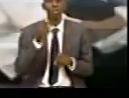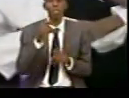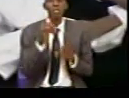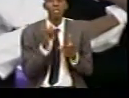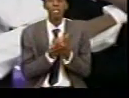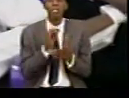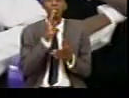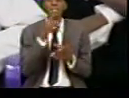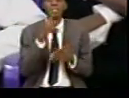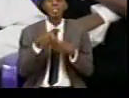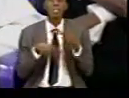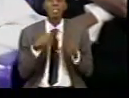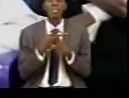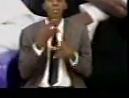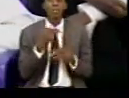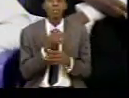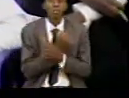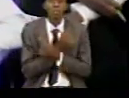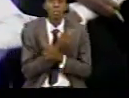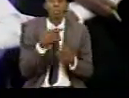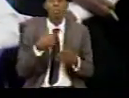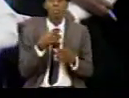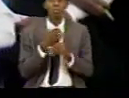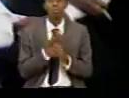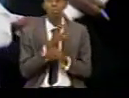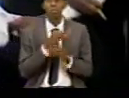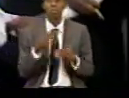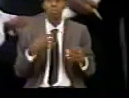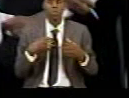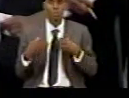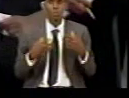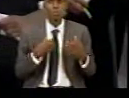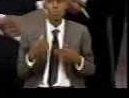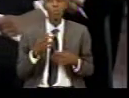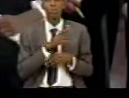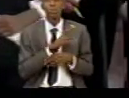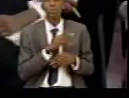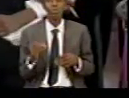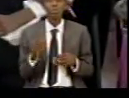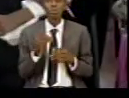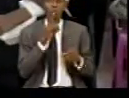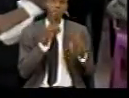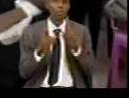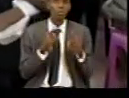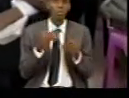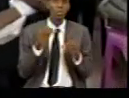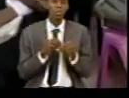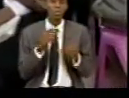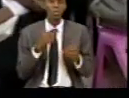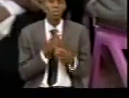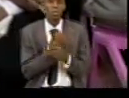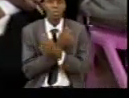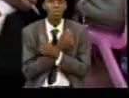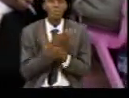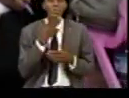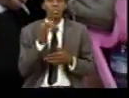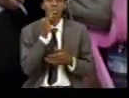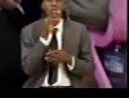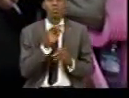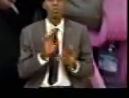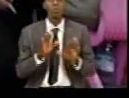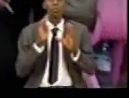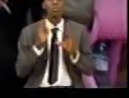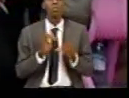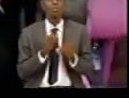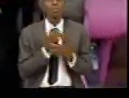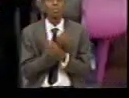of love you love. And there's no complaint in love, there's no murmuring in love, there is no fear in love, there